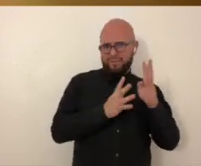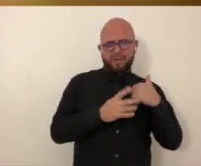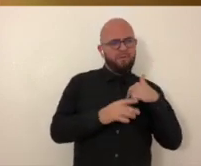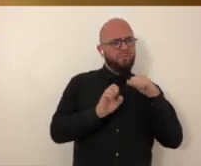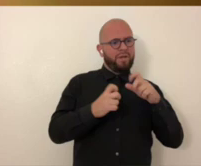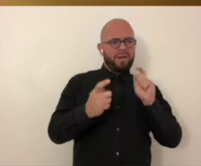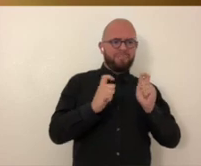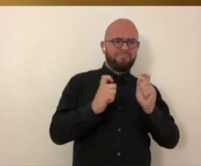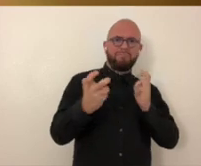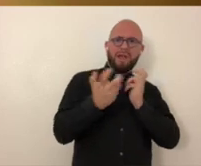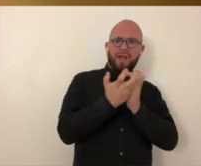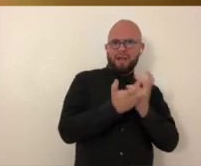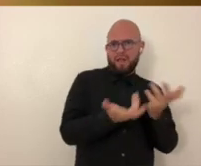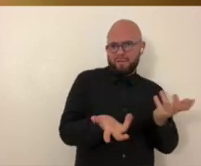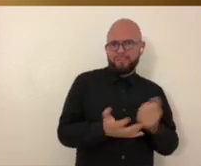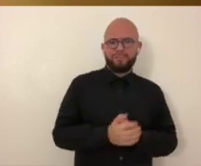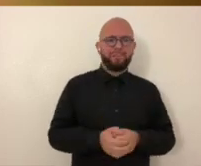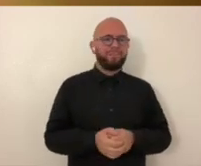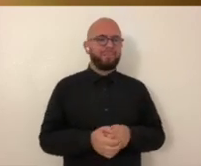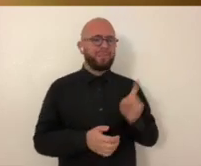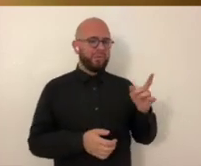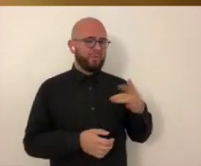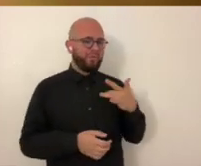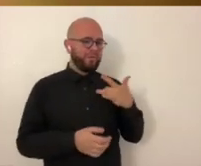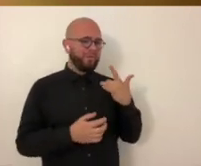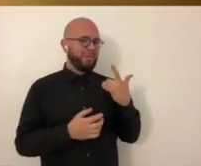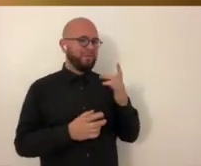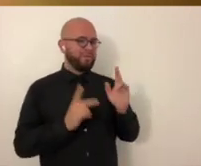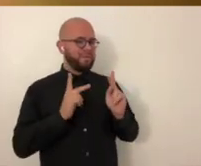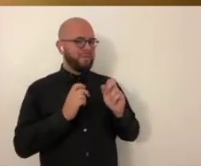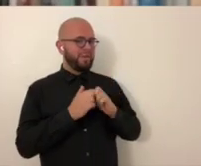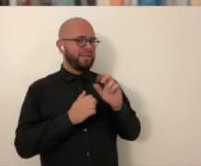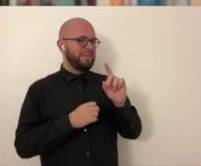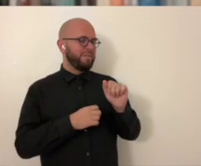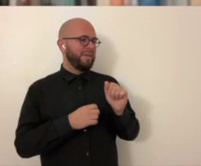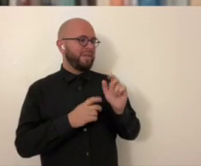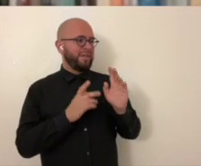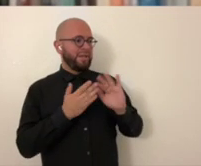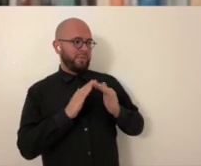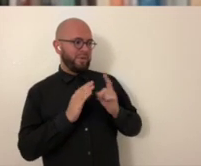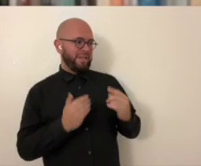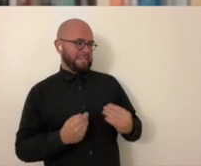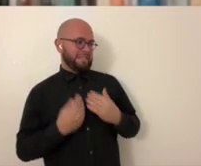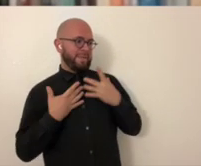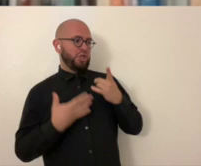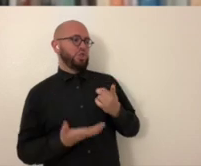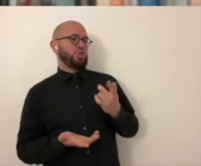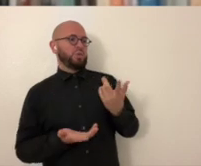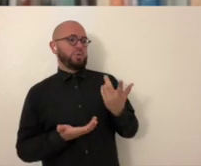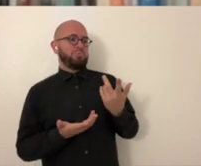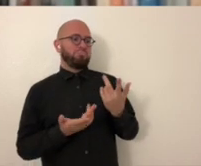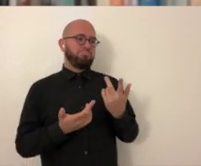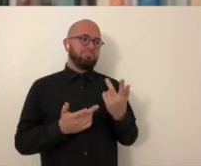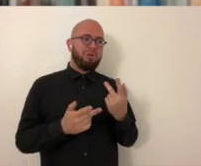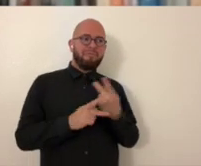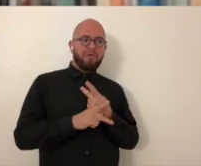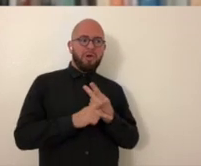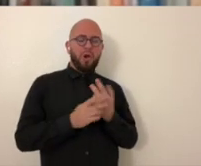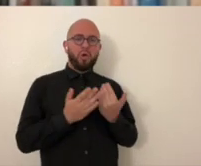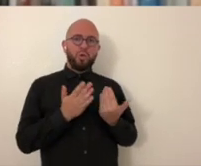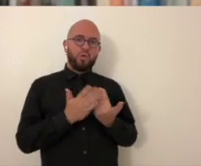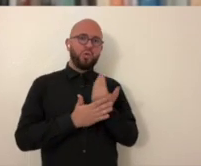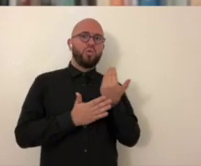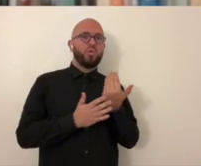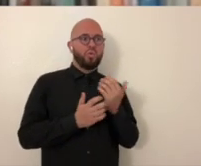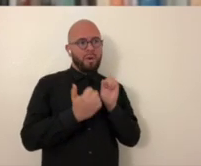disability community is definitely the most innovative and can adapt. Have you been finding there are a lot of other people in the disability community